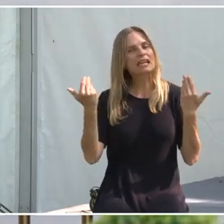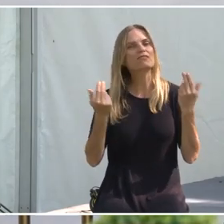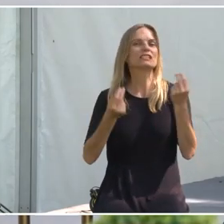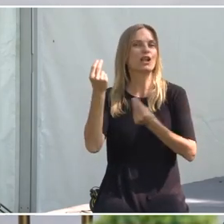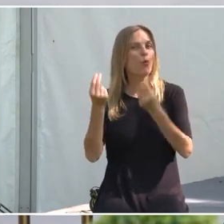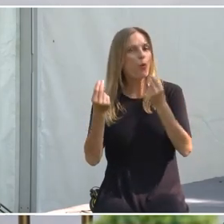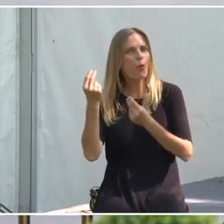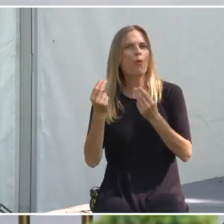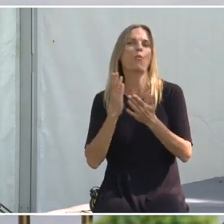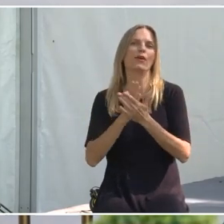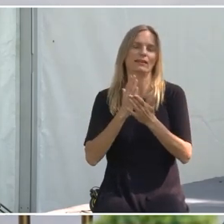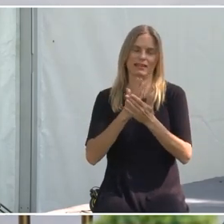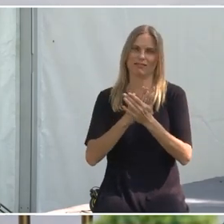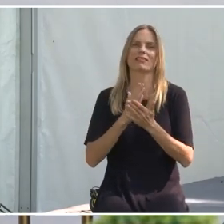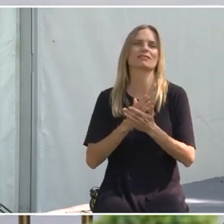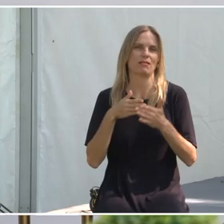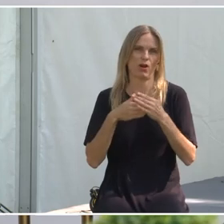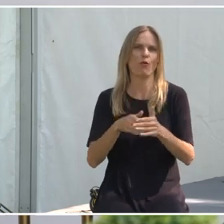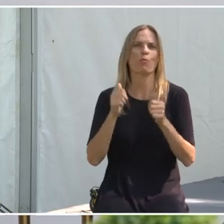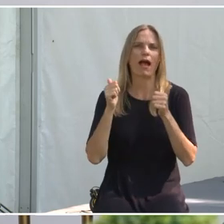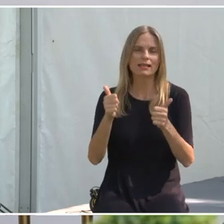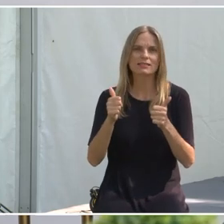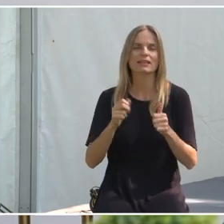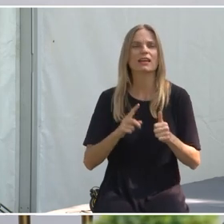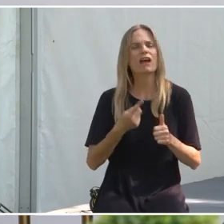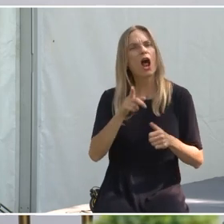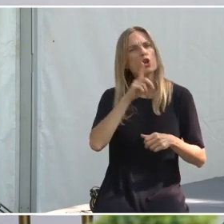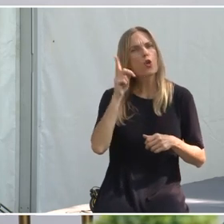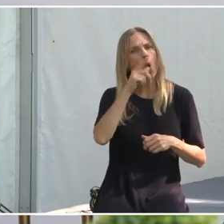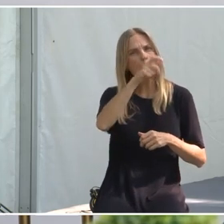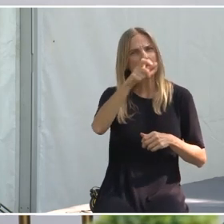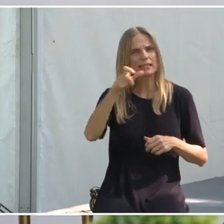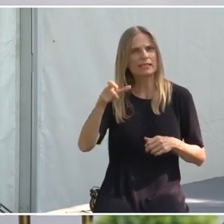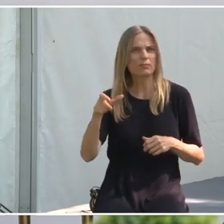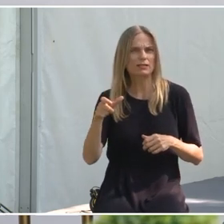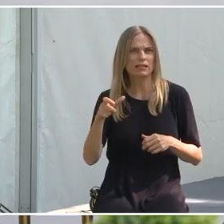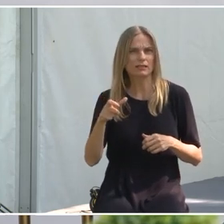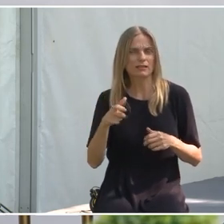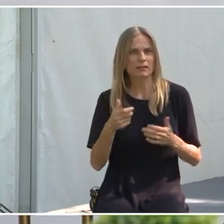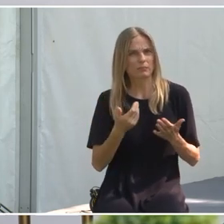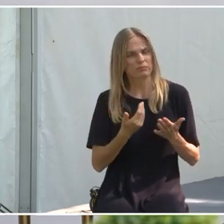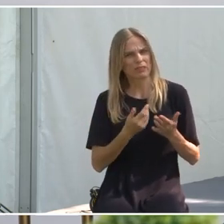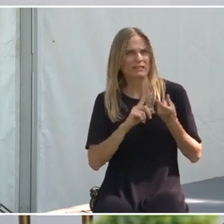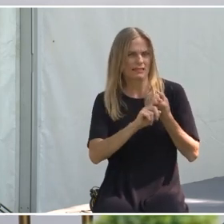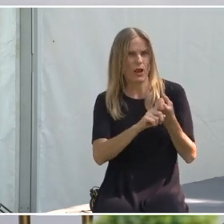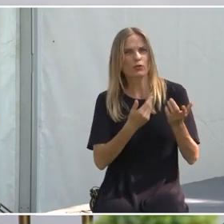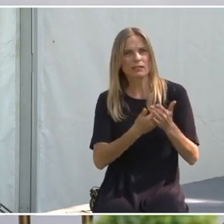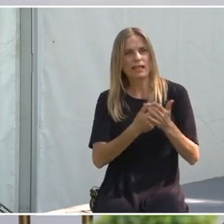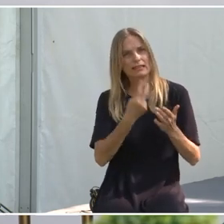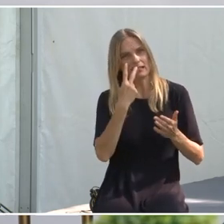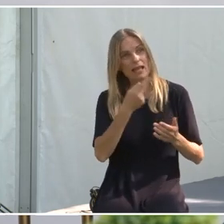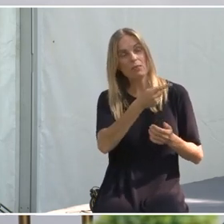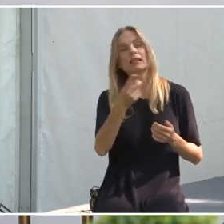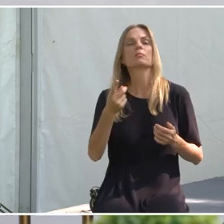And I'm working with the digital young people, and in a digital life, we see also humor being used